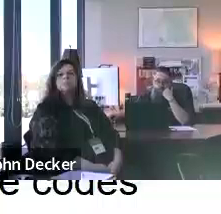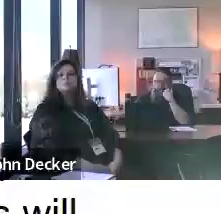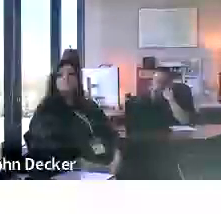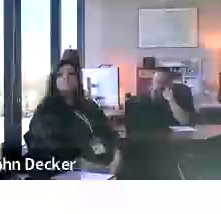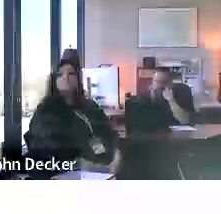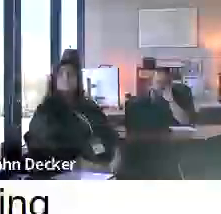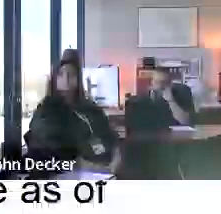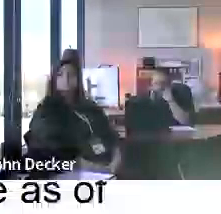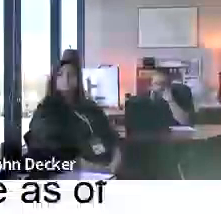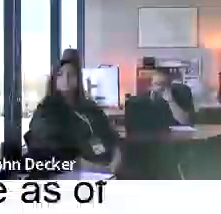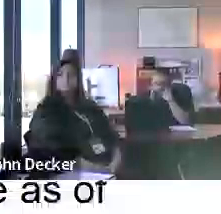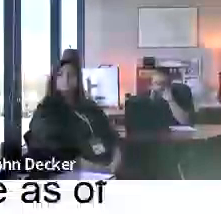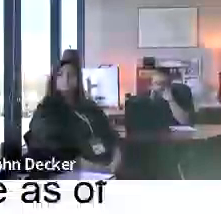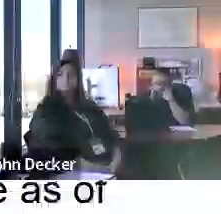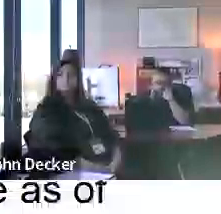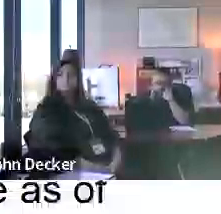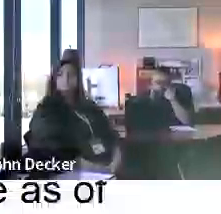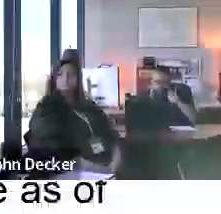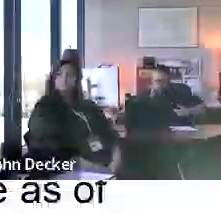providers have.